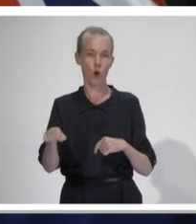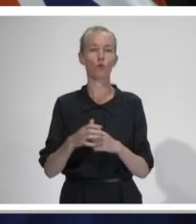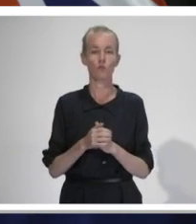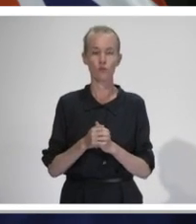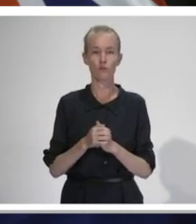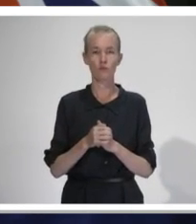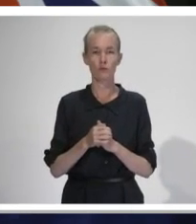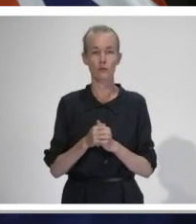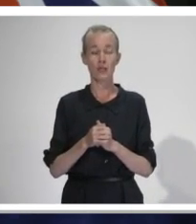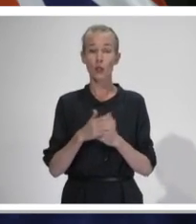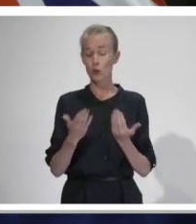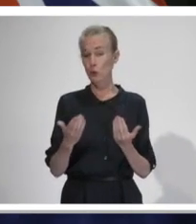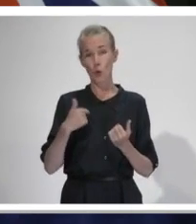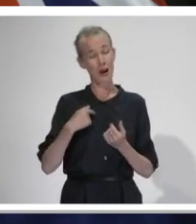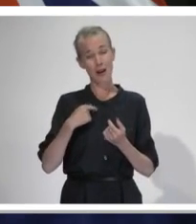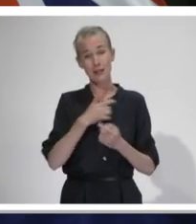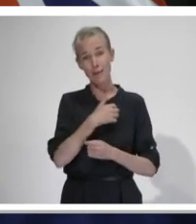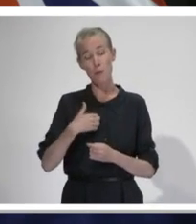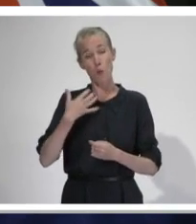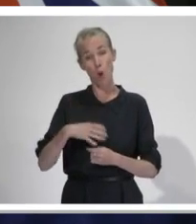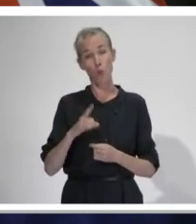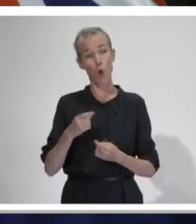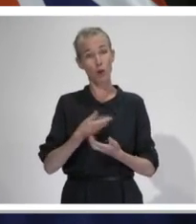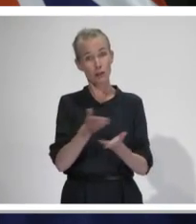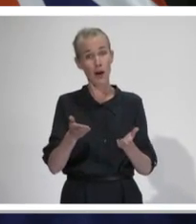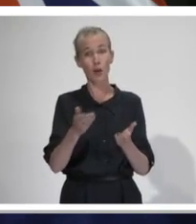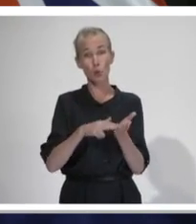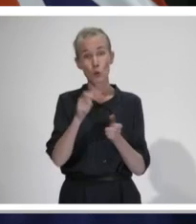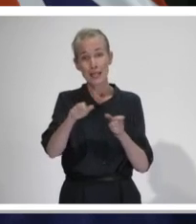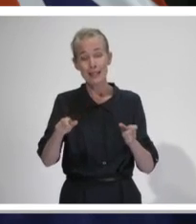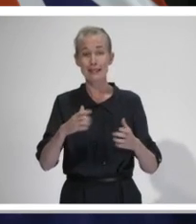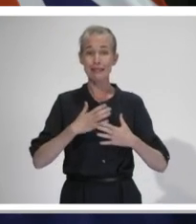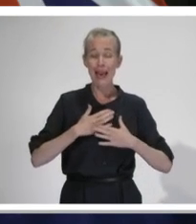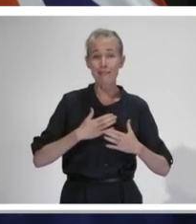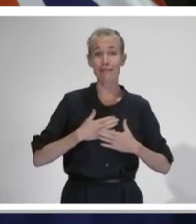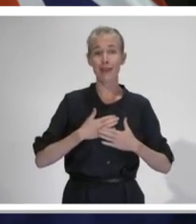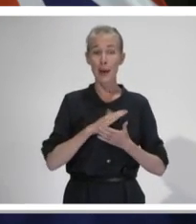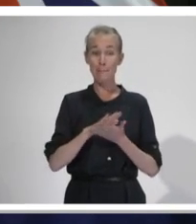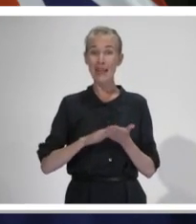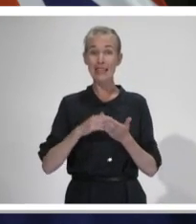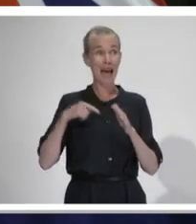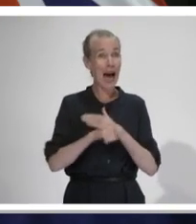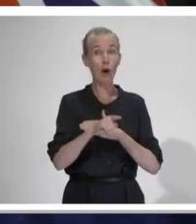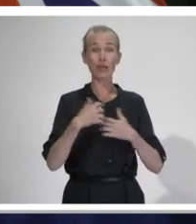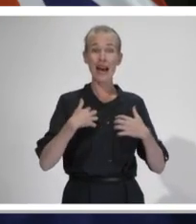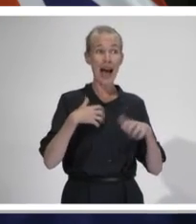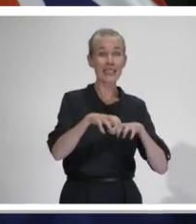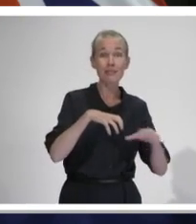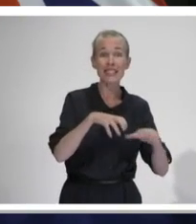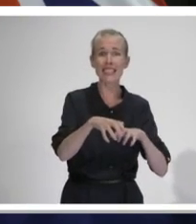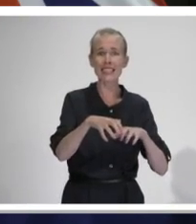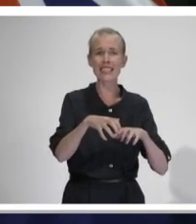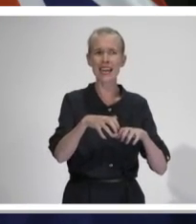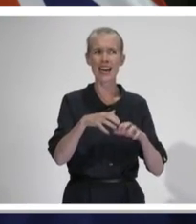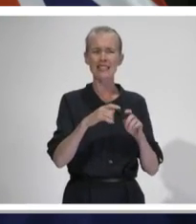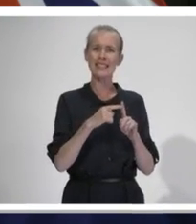making sure that we keep people as safe as possible, that we are involved in low-risk activities, and clearly hunting, for